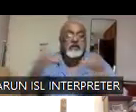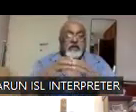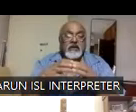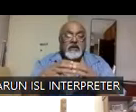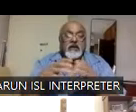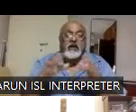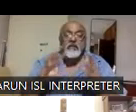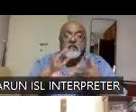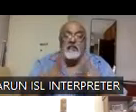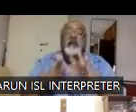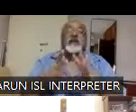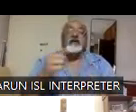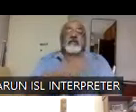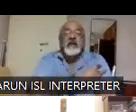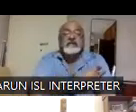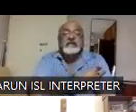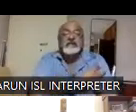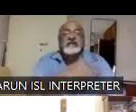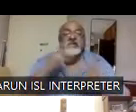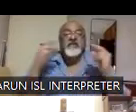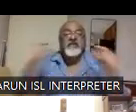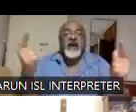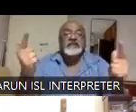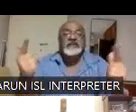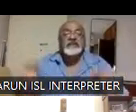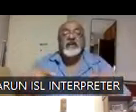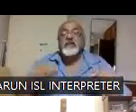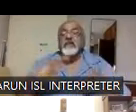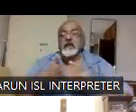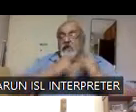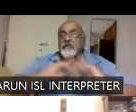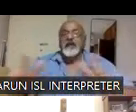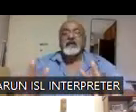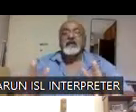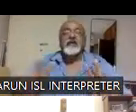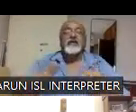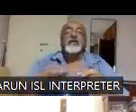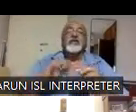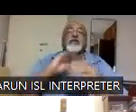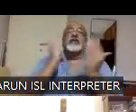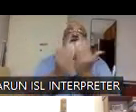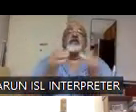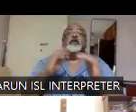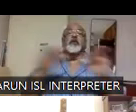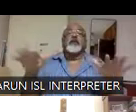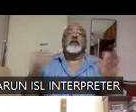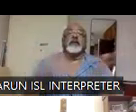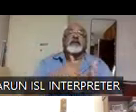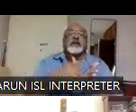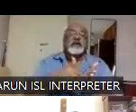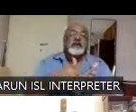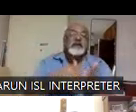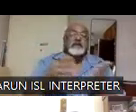humanity, we could create a vaccine so early and could come back to life. And that is how the disability